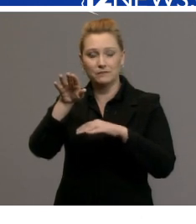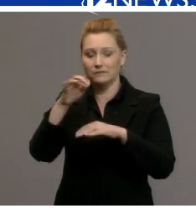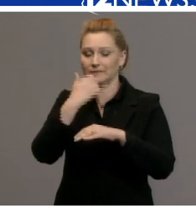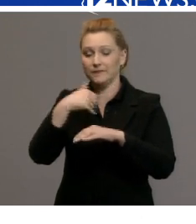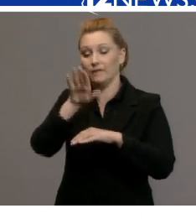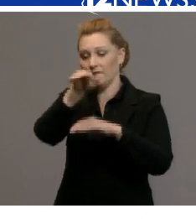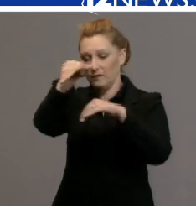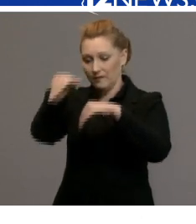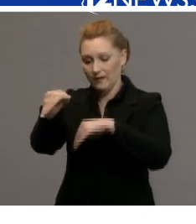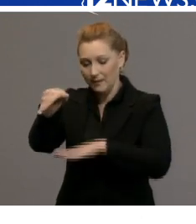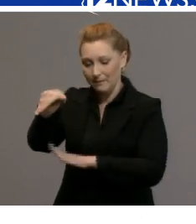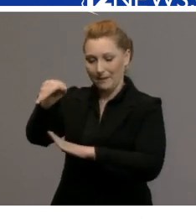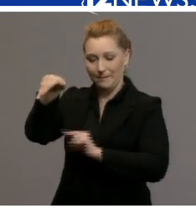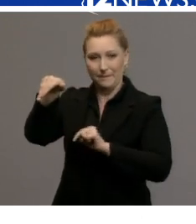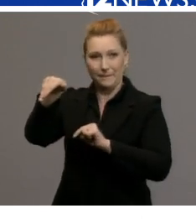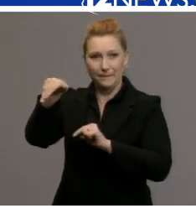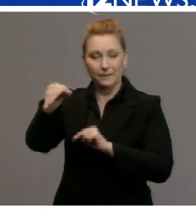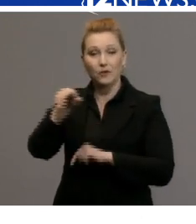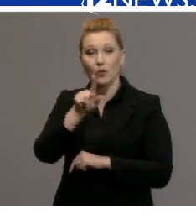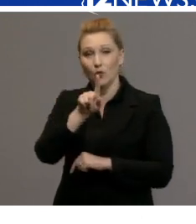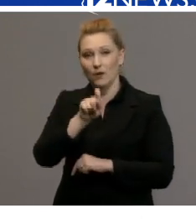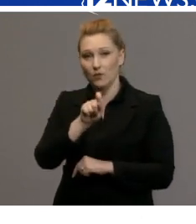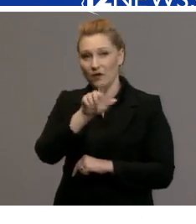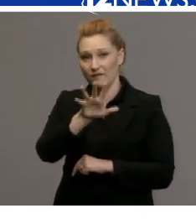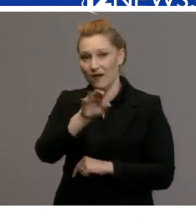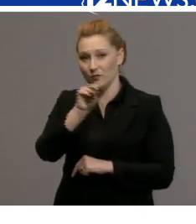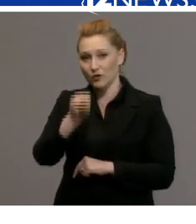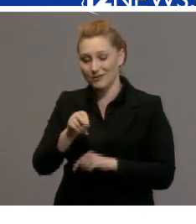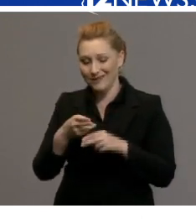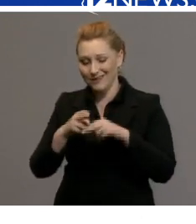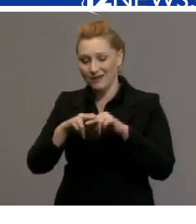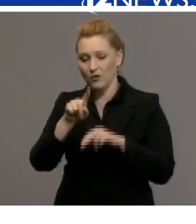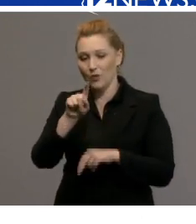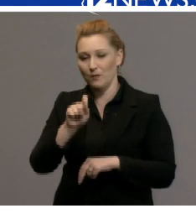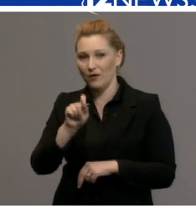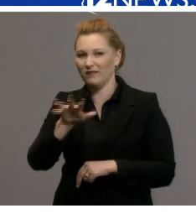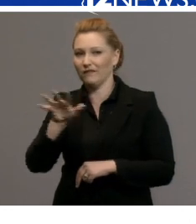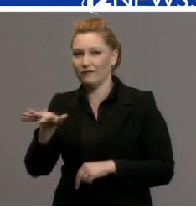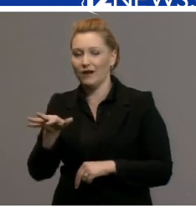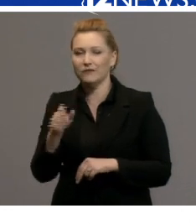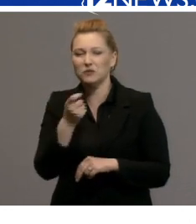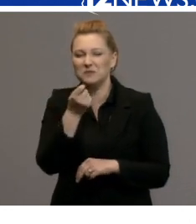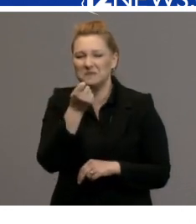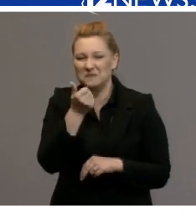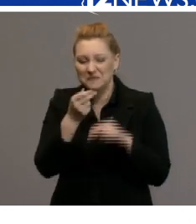from 1.5% to 1.55, just something to be aware of.